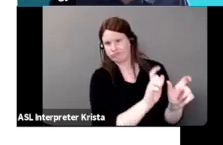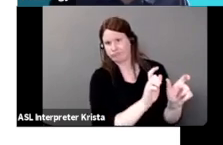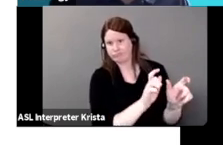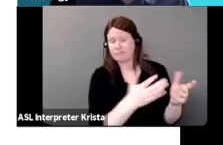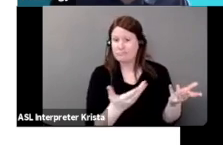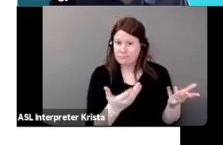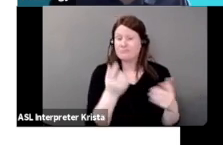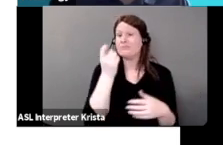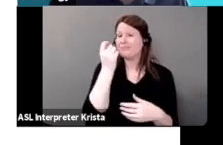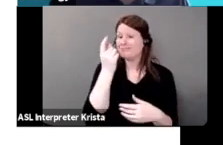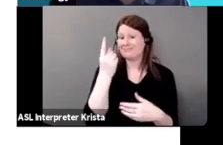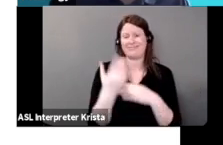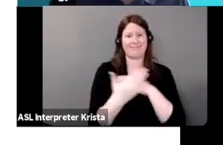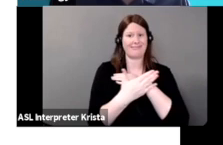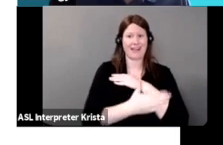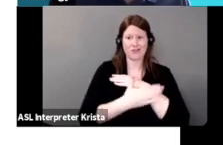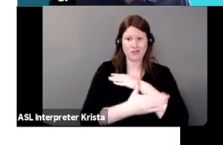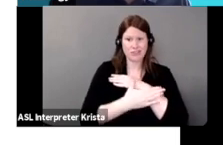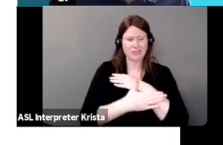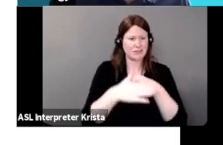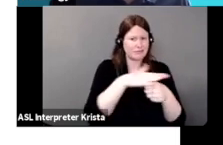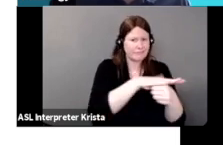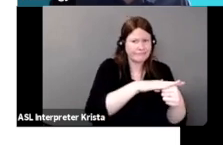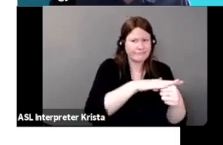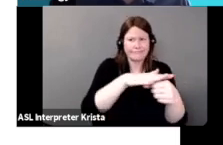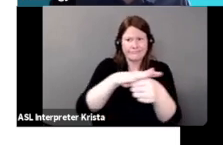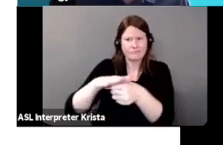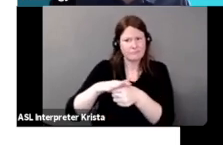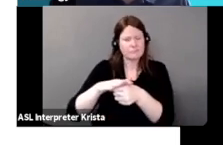jurisdictions are very territorial about